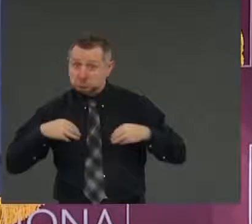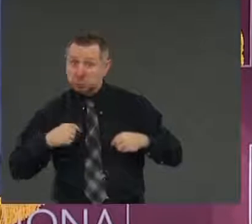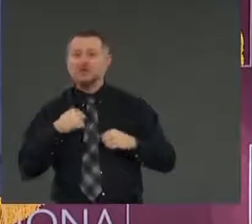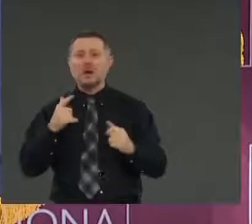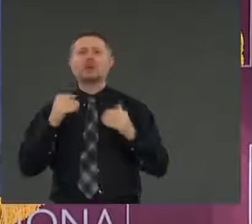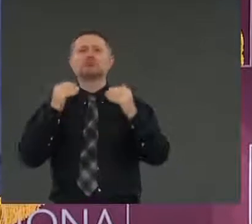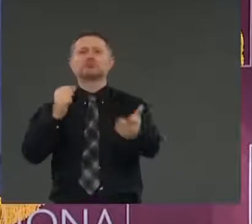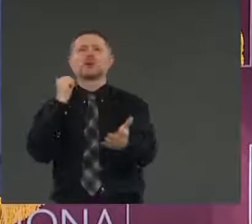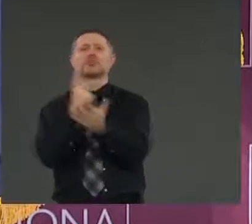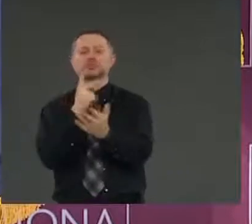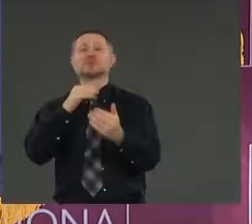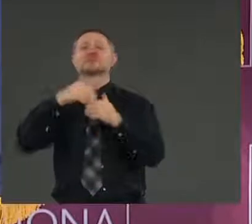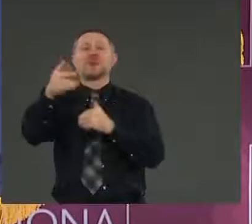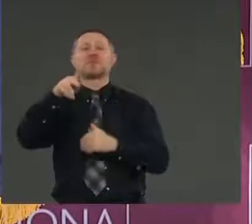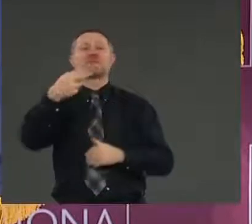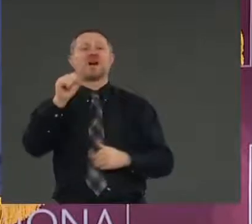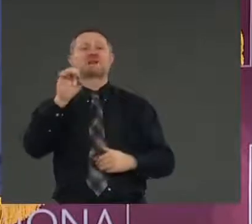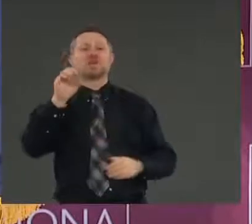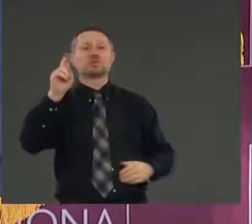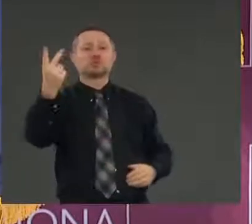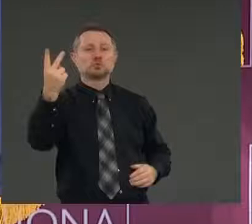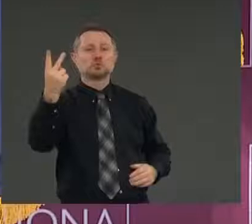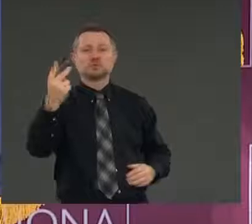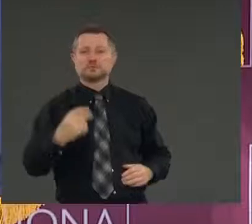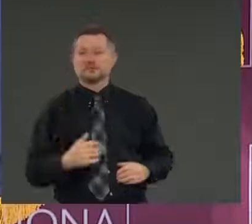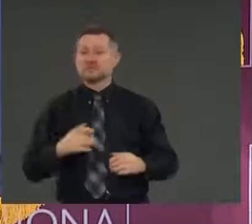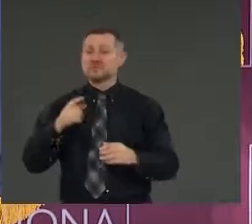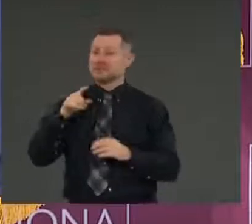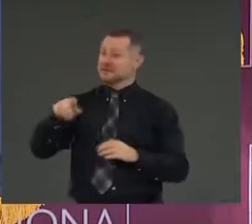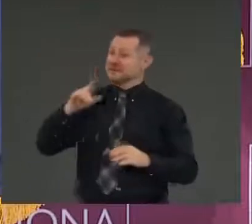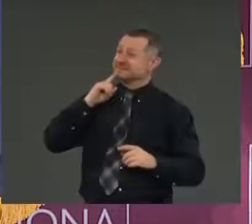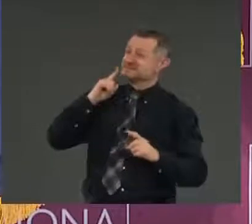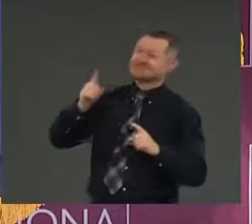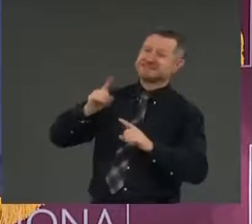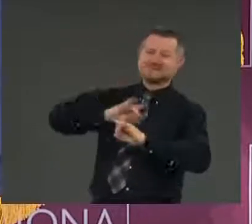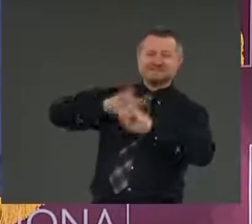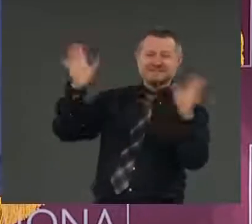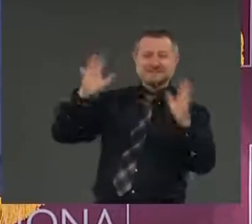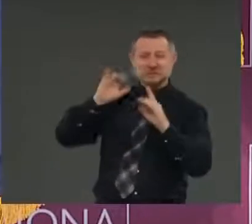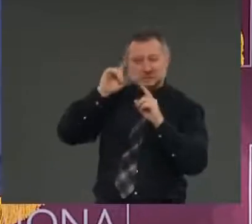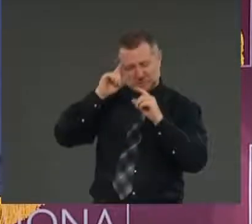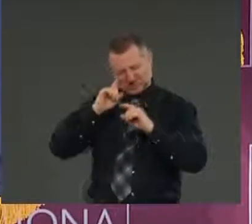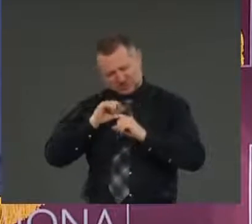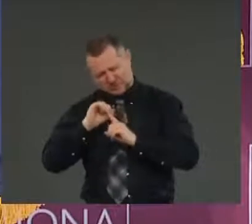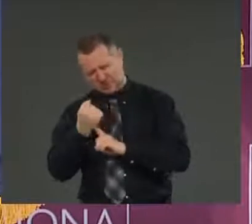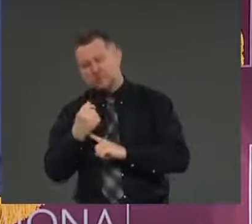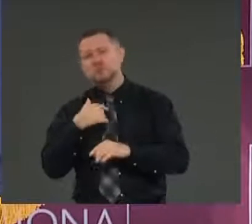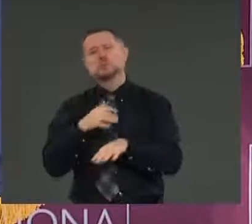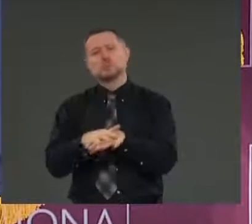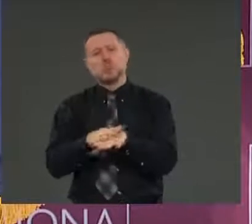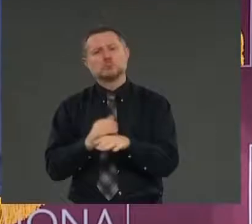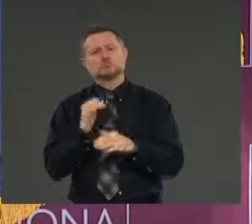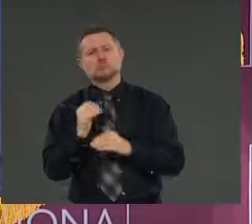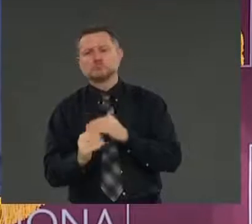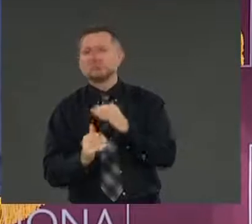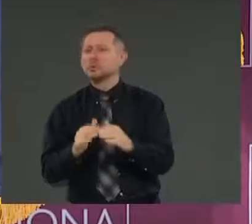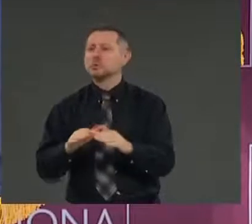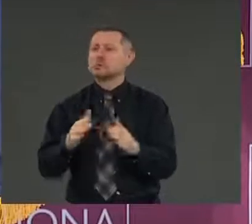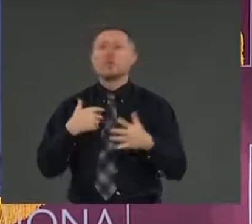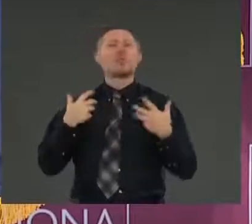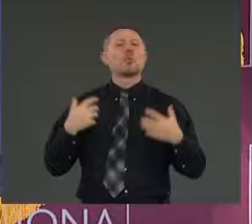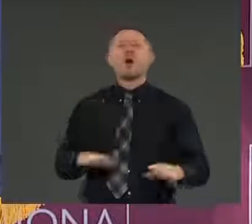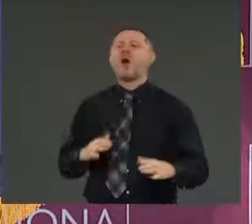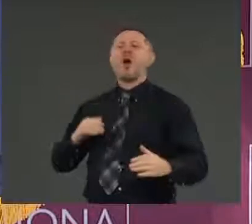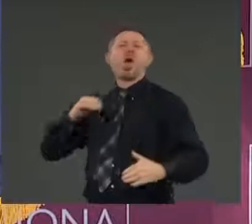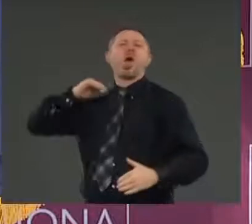it's stone to stone across the morass. If you take a step and you're not on a stone, but you